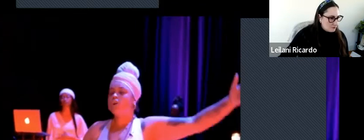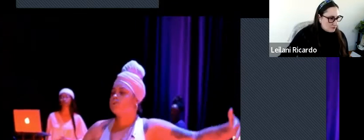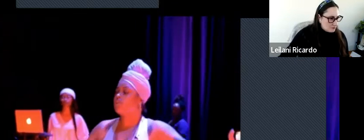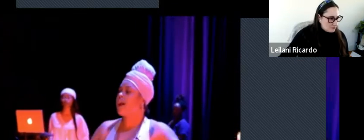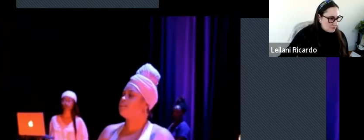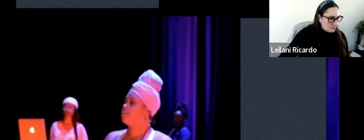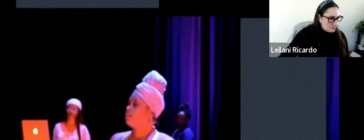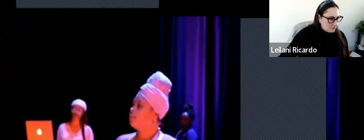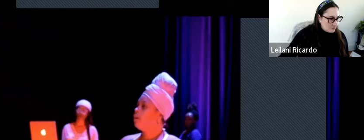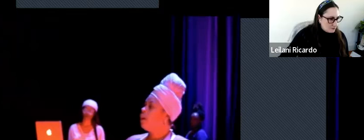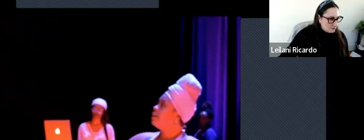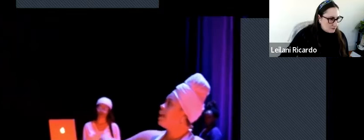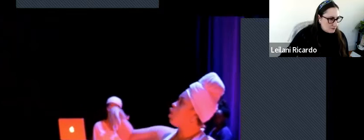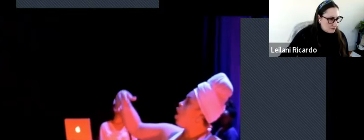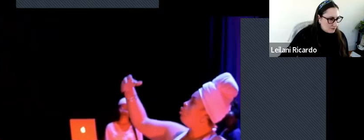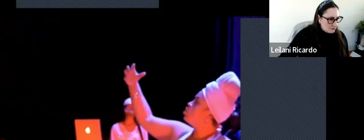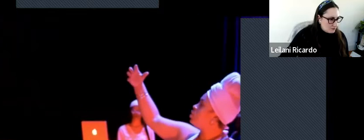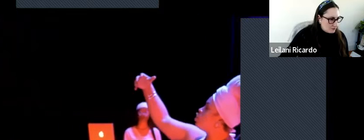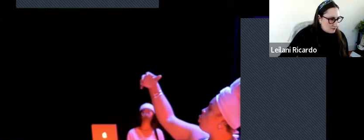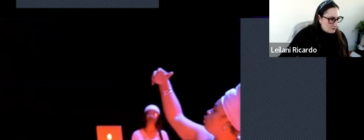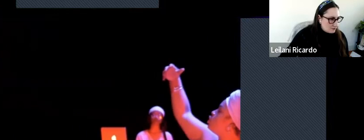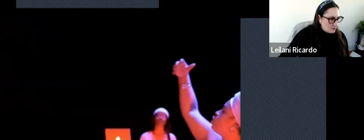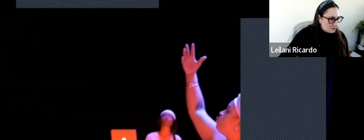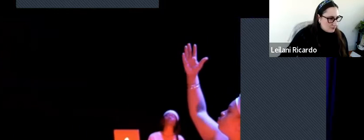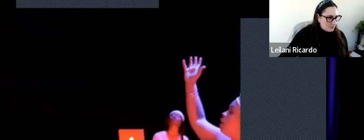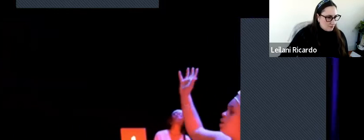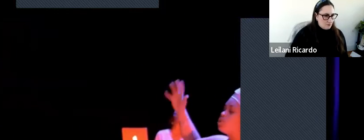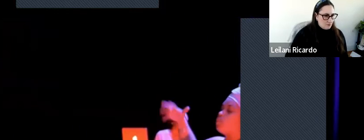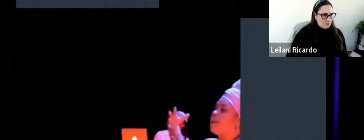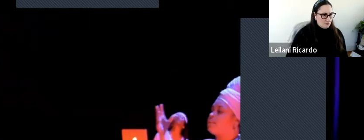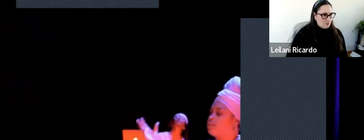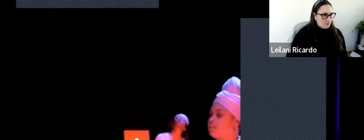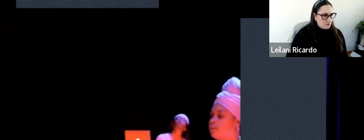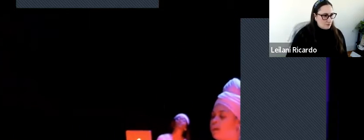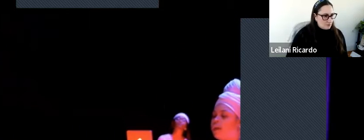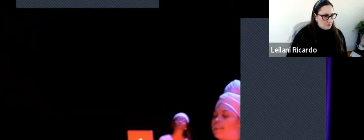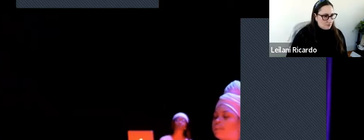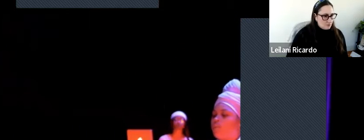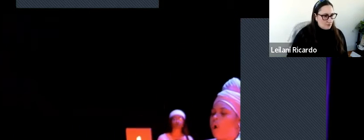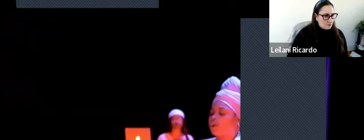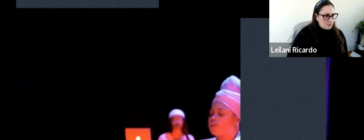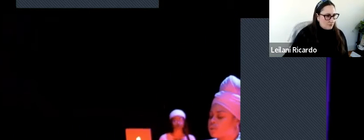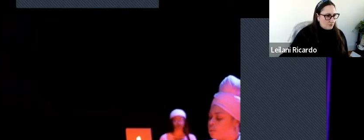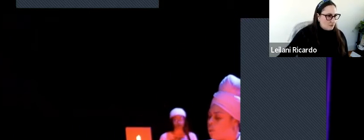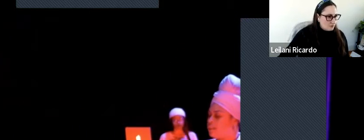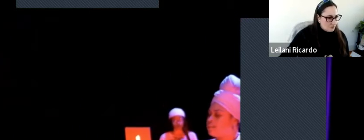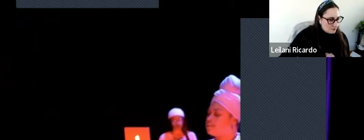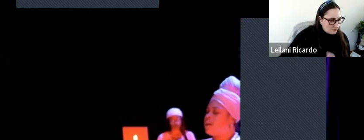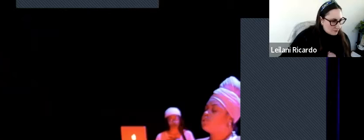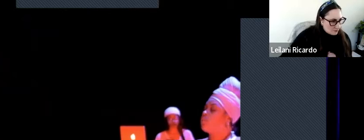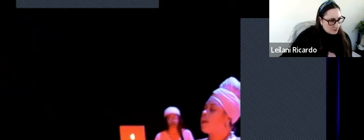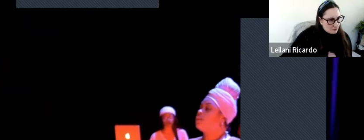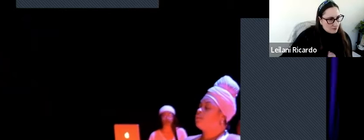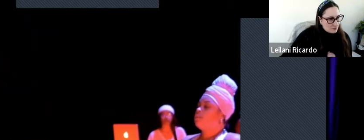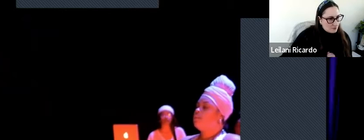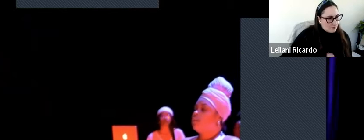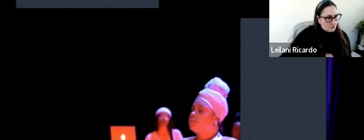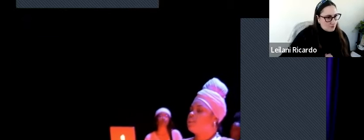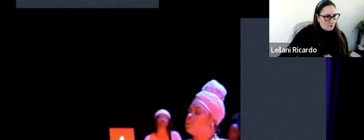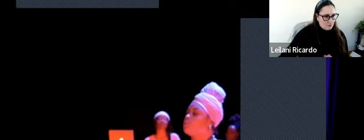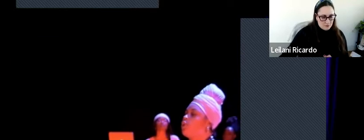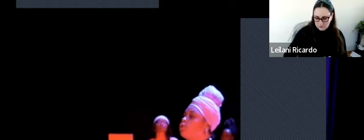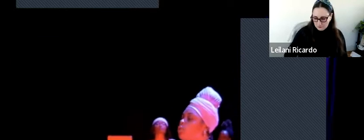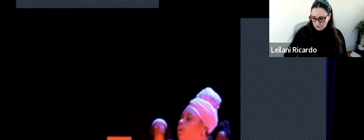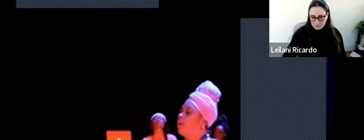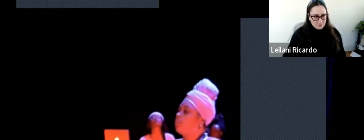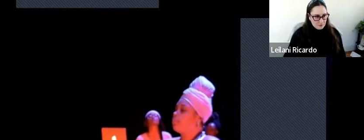moons. Surrender, like the ocean to Oshun. Surrender, like the waters to the winds. Surrender to